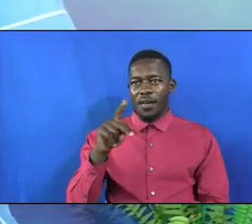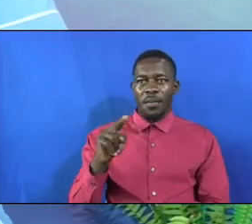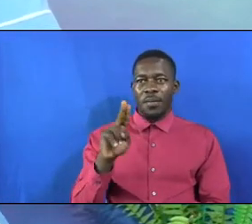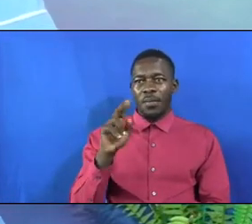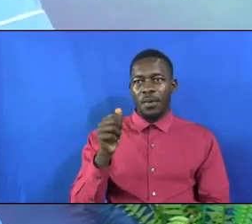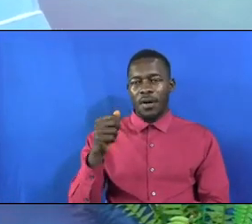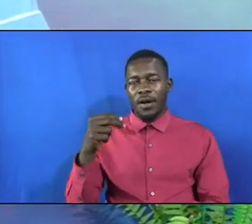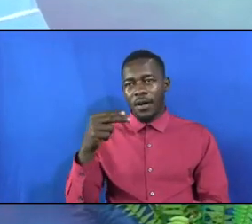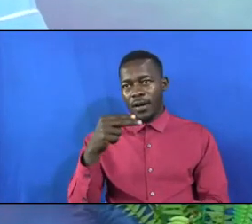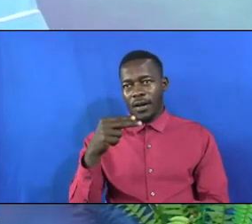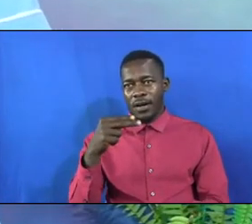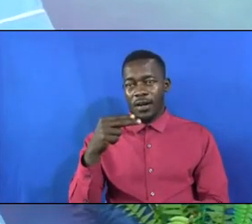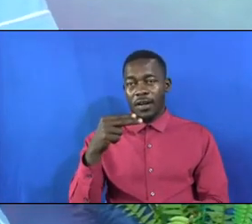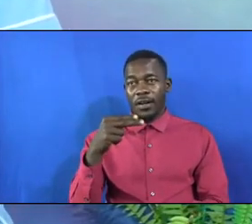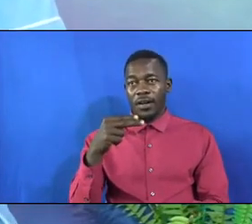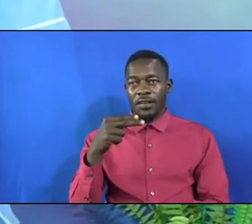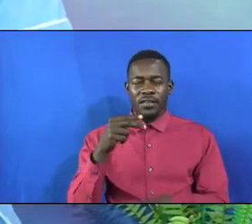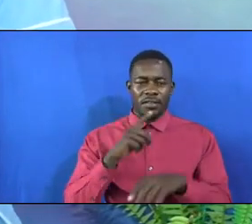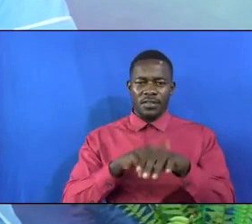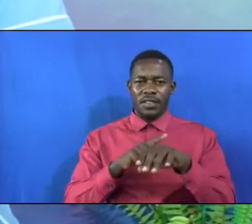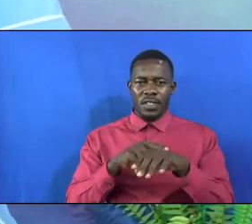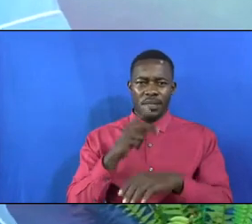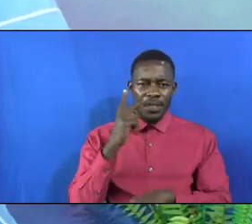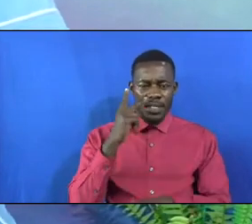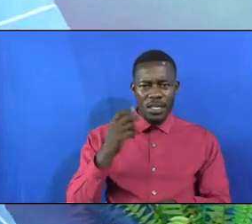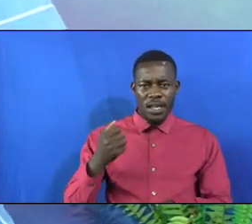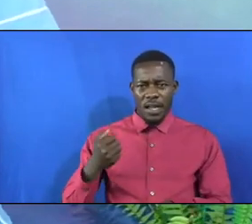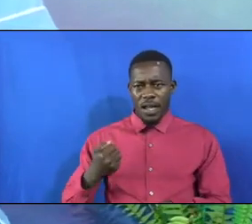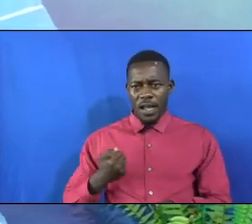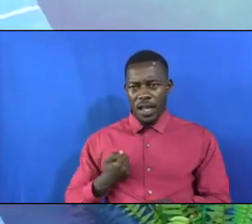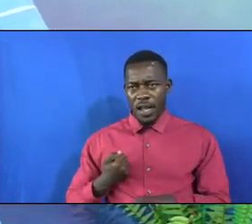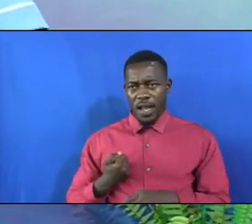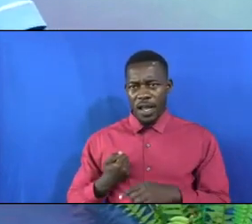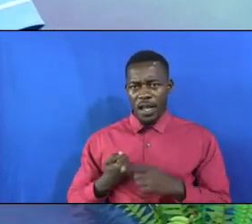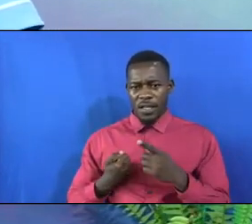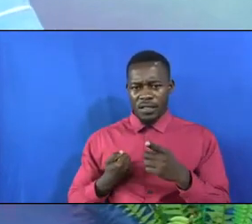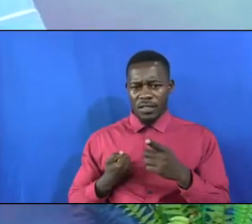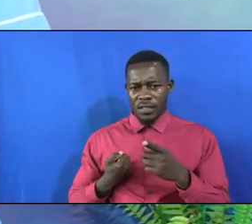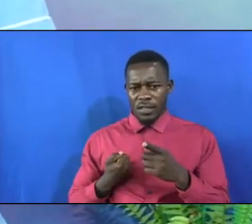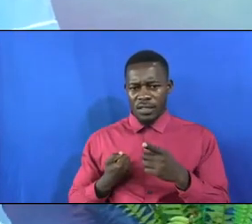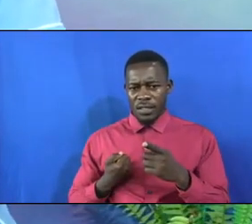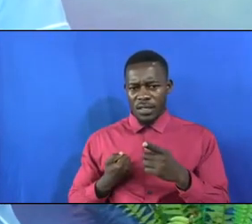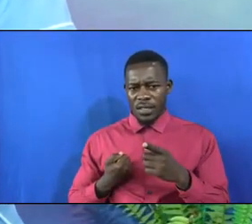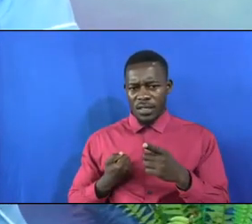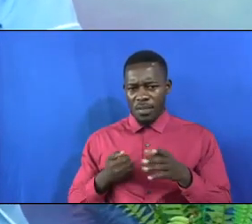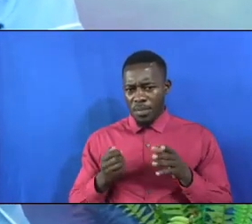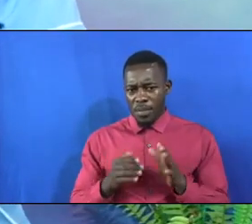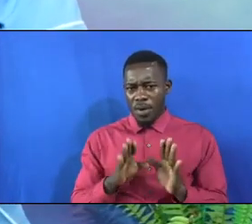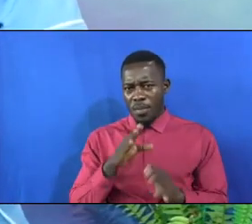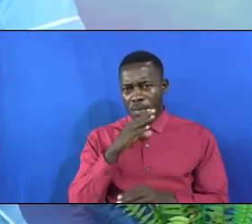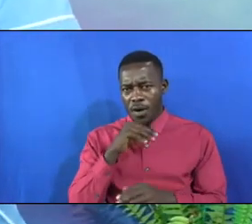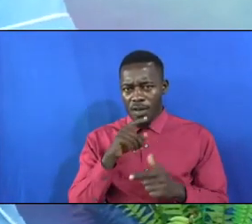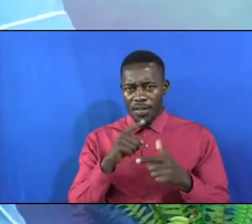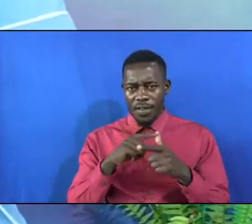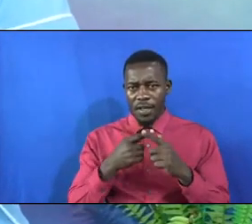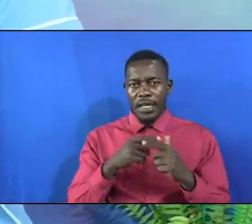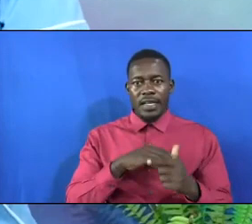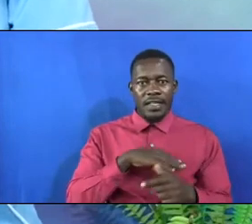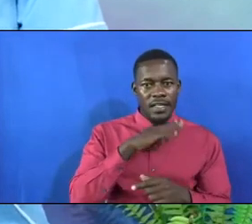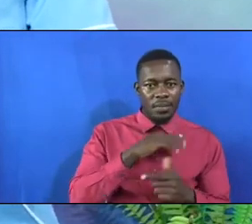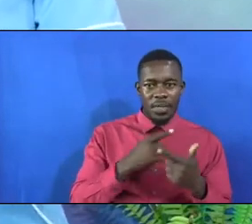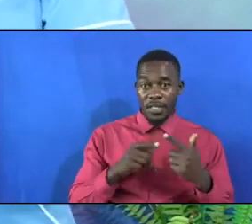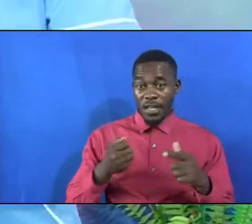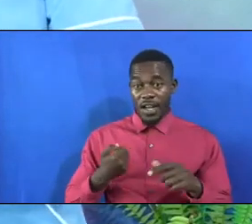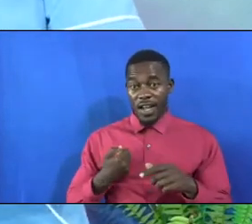childbirth on delivery stool, if you see that the baby is a boy, kill him. But if it is a girl, let her